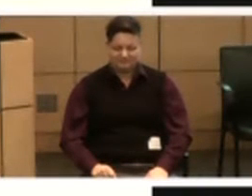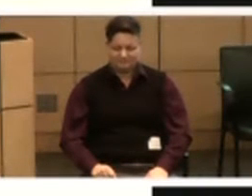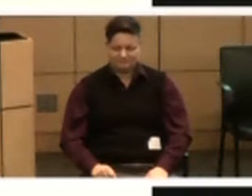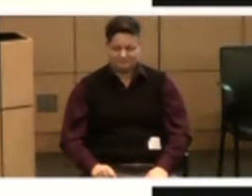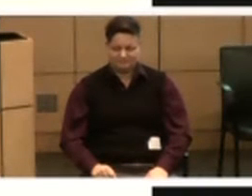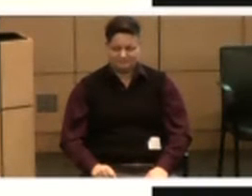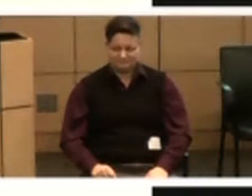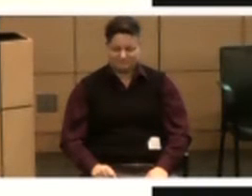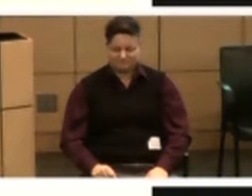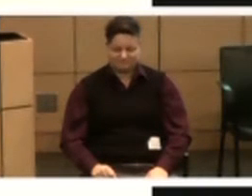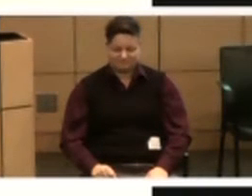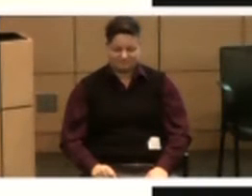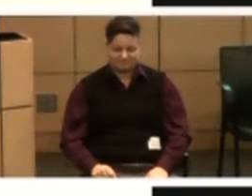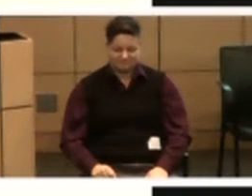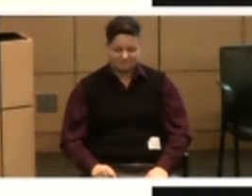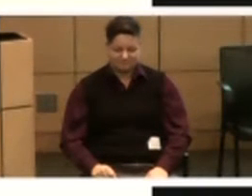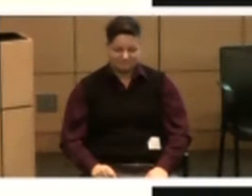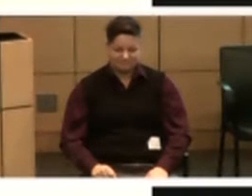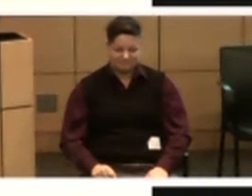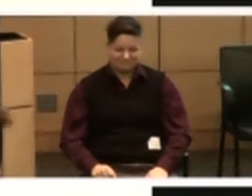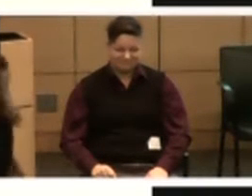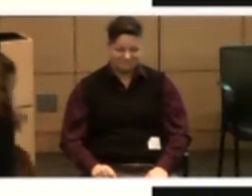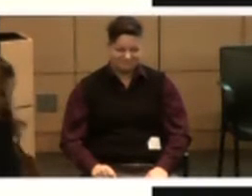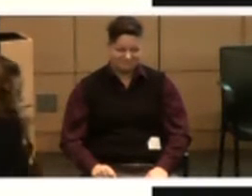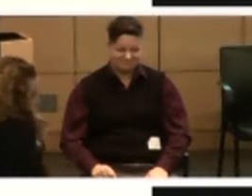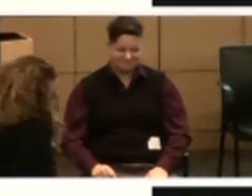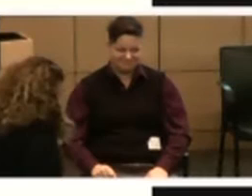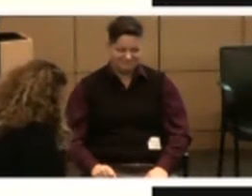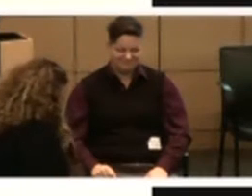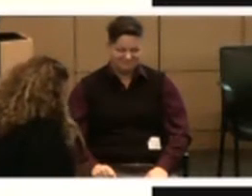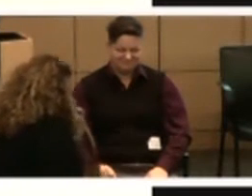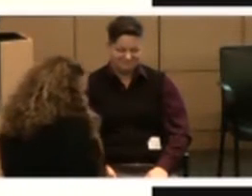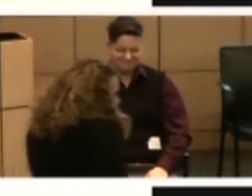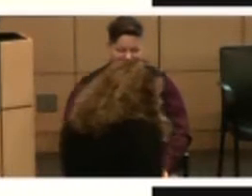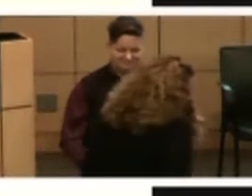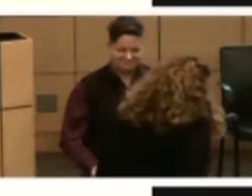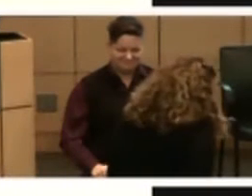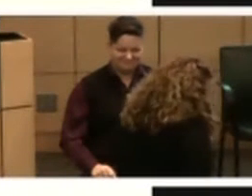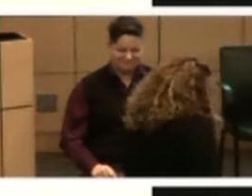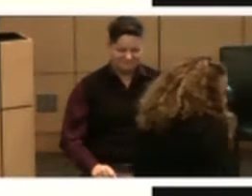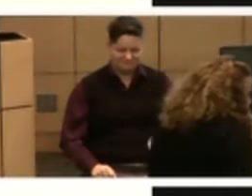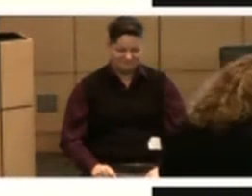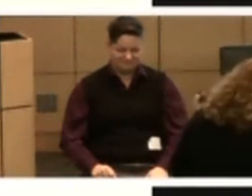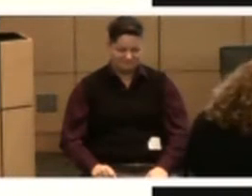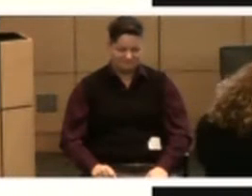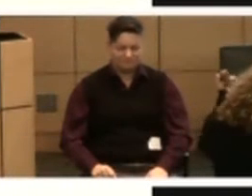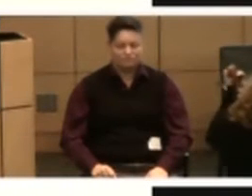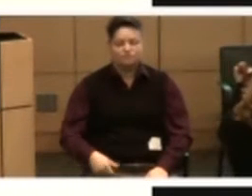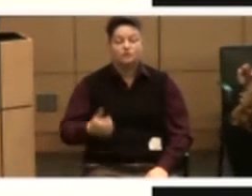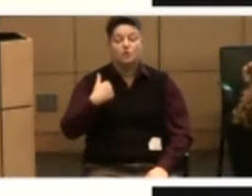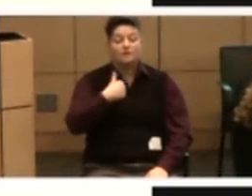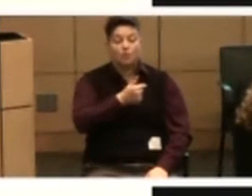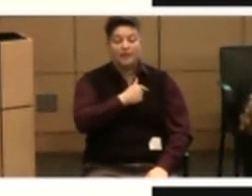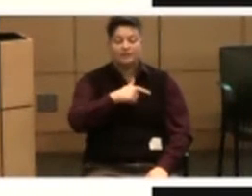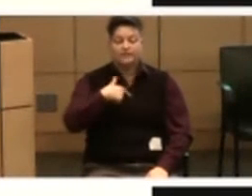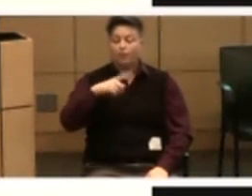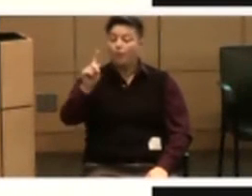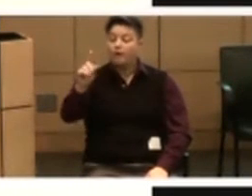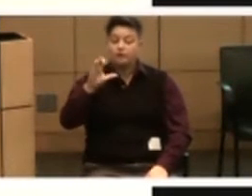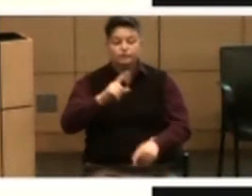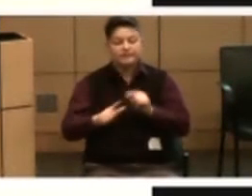called percent correct identification. So if we played 100 consonants and they got 80 of them right, they'd have 80% correct.